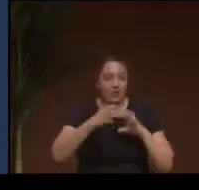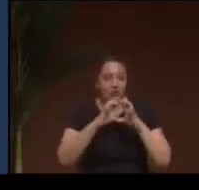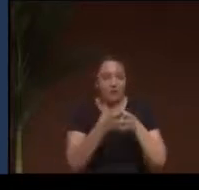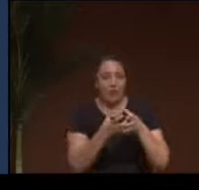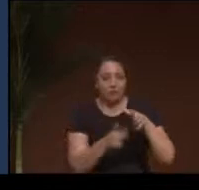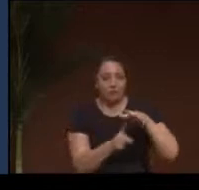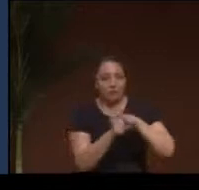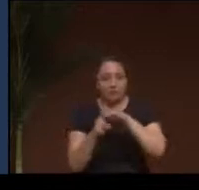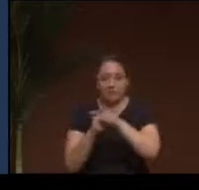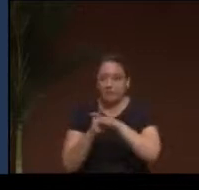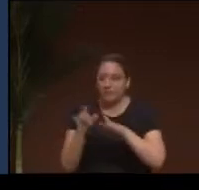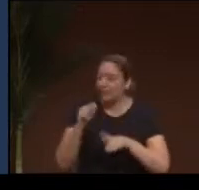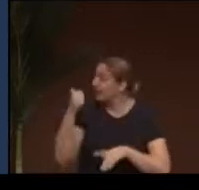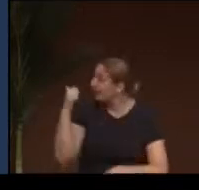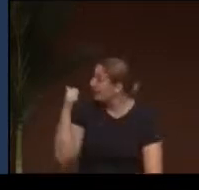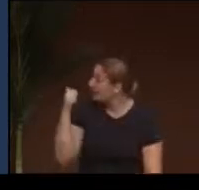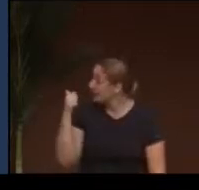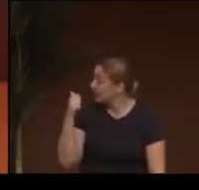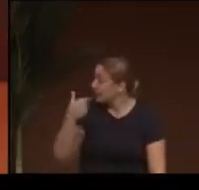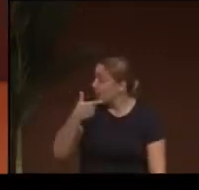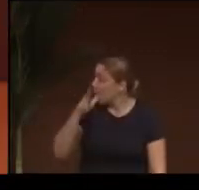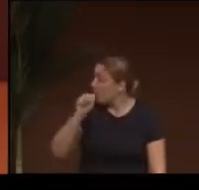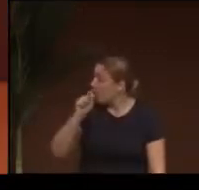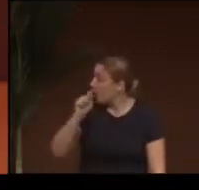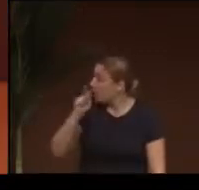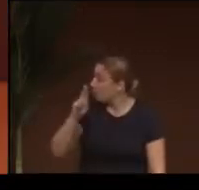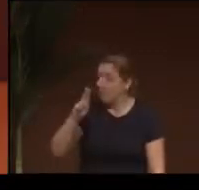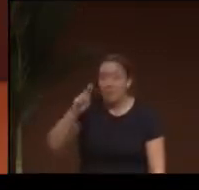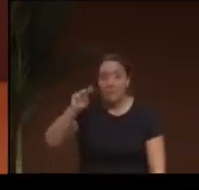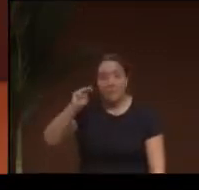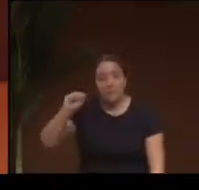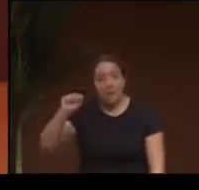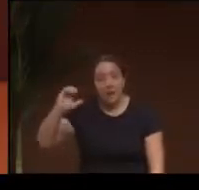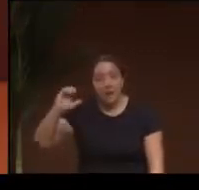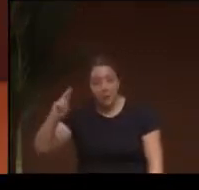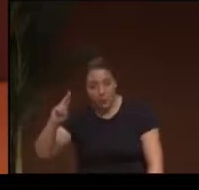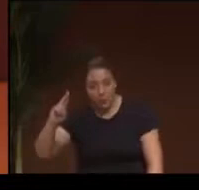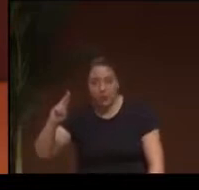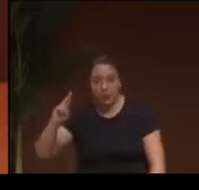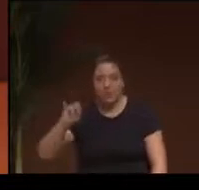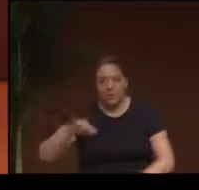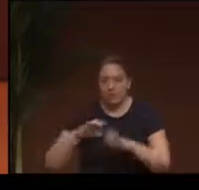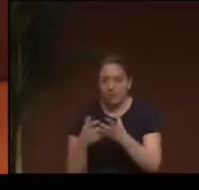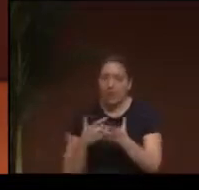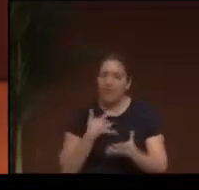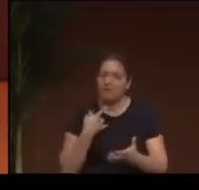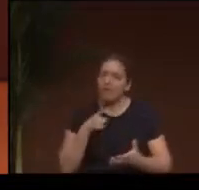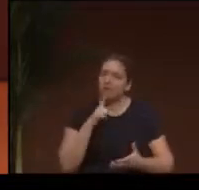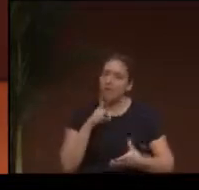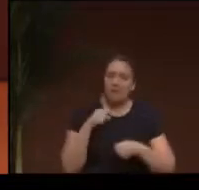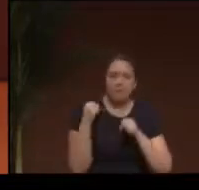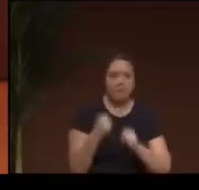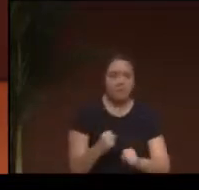for example, like Watumaku, which is a very big group, and I find them to be very powerful